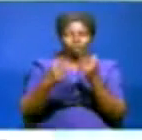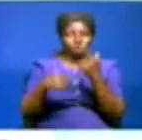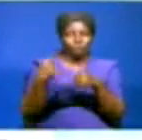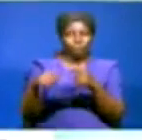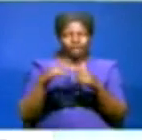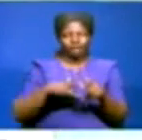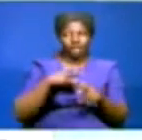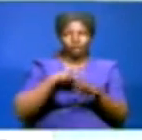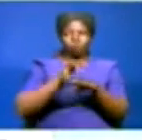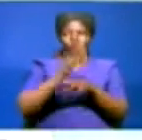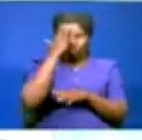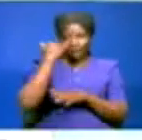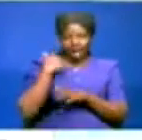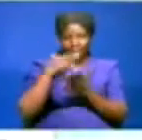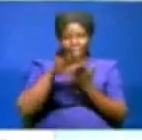because